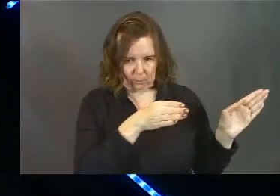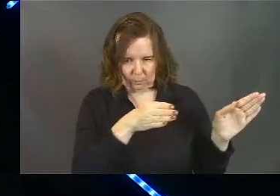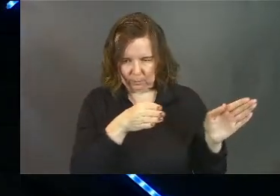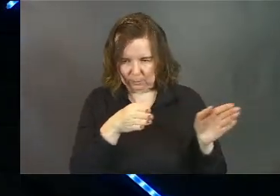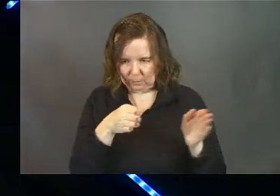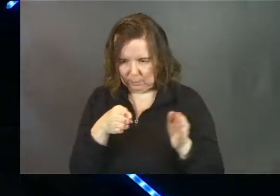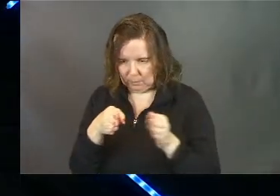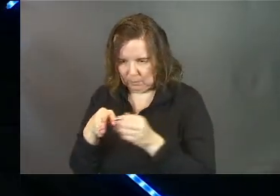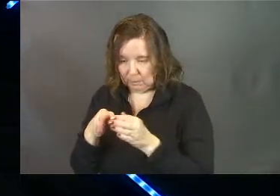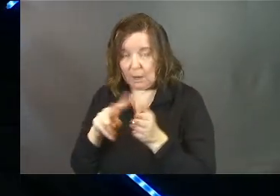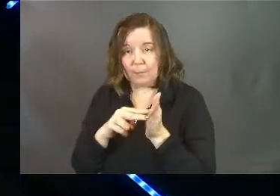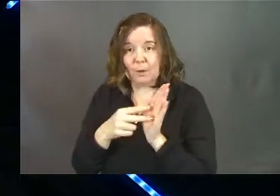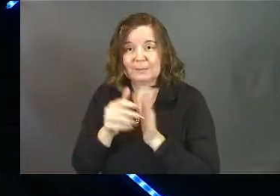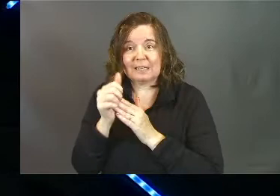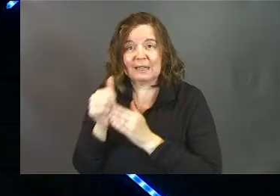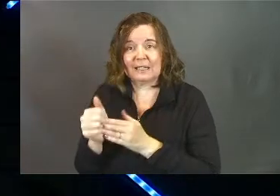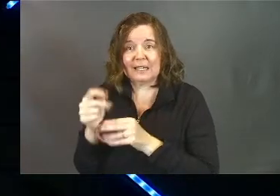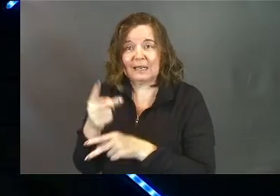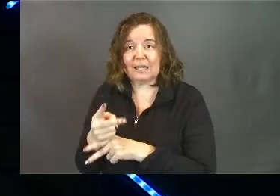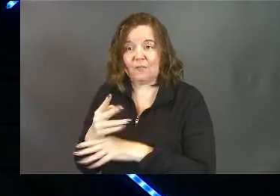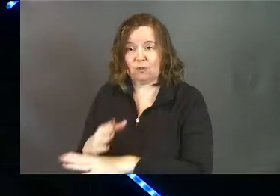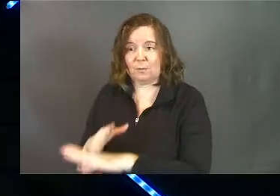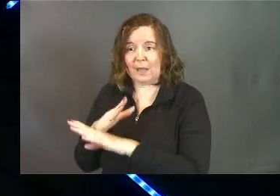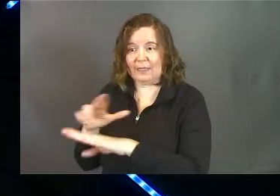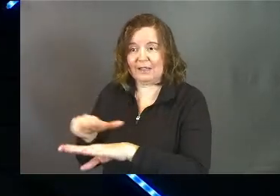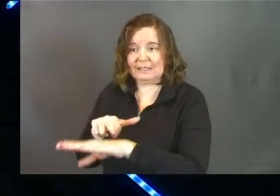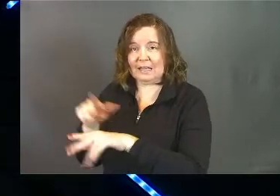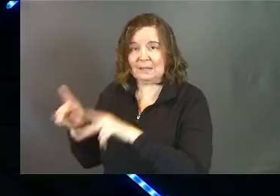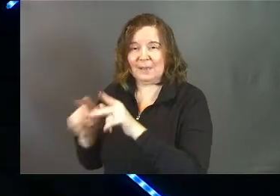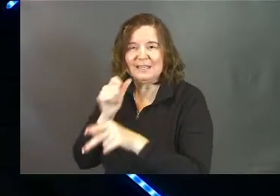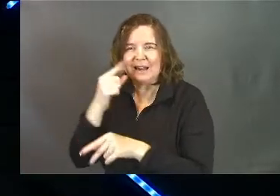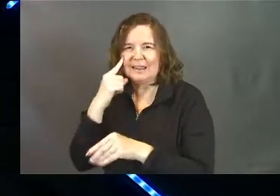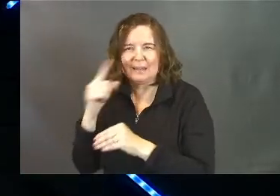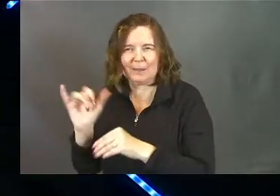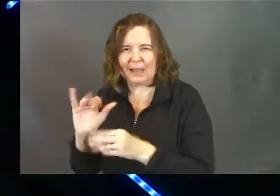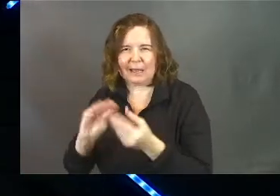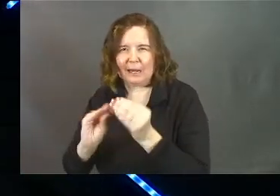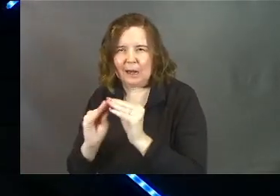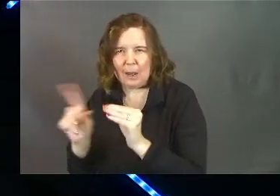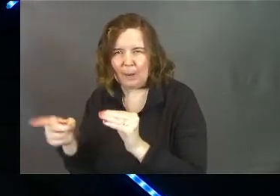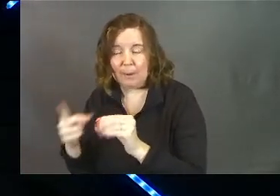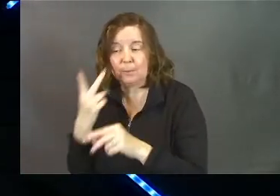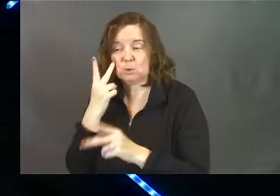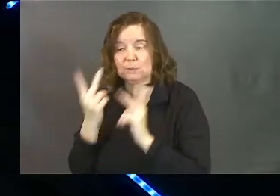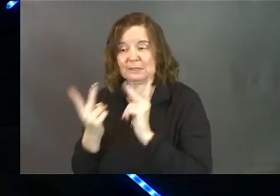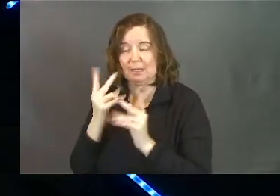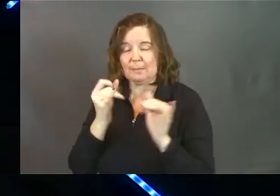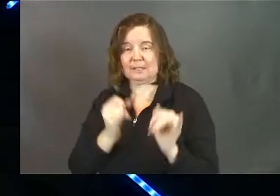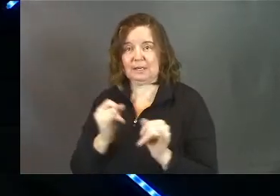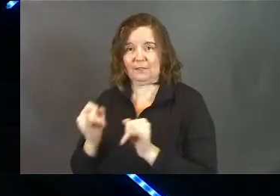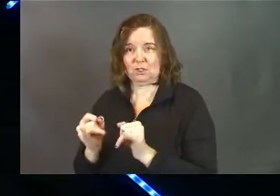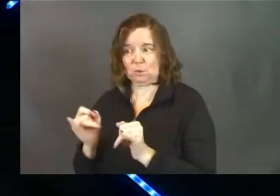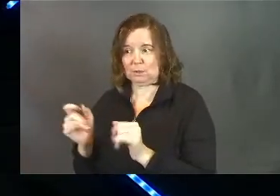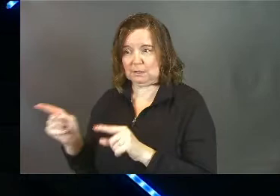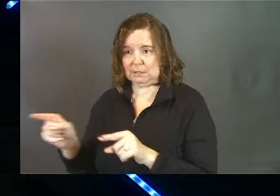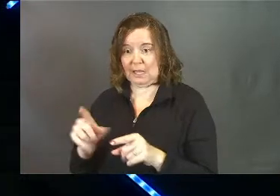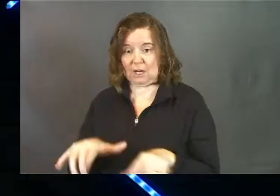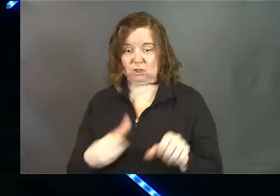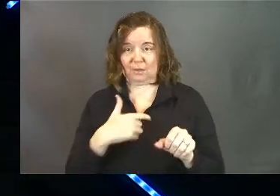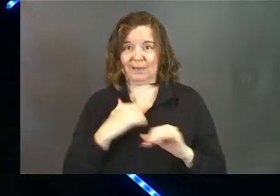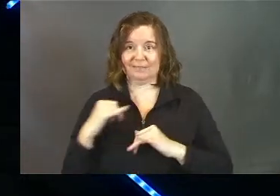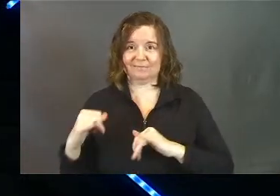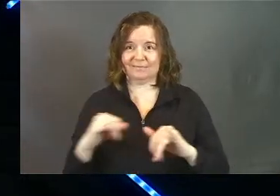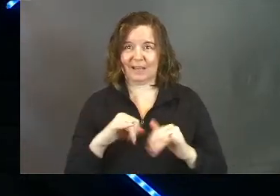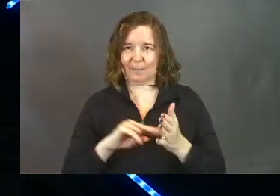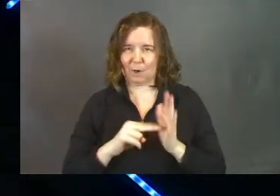lead and care for and protect this nation of people, not to think about them like a number, but to see them as individuals. And he took me on this